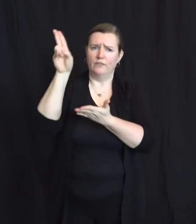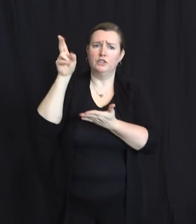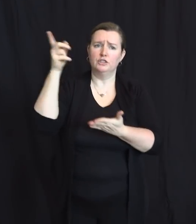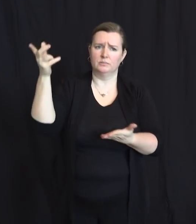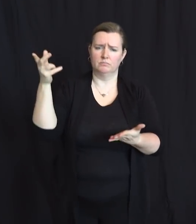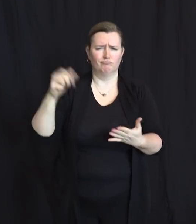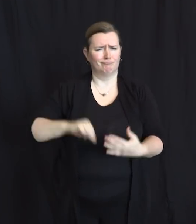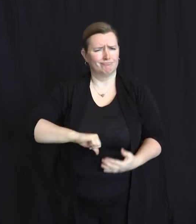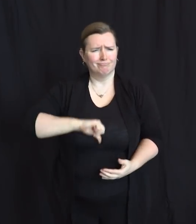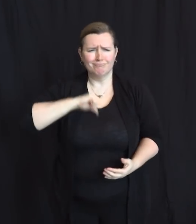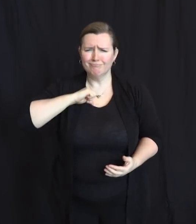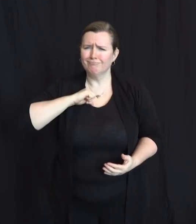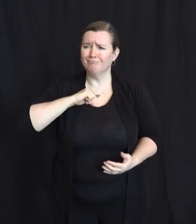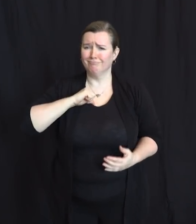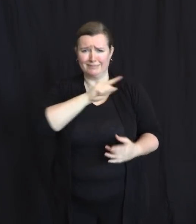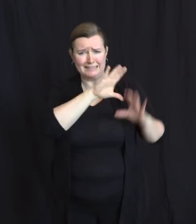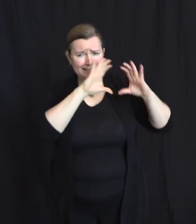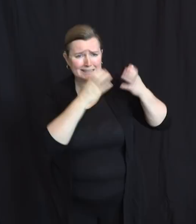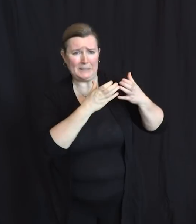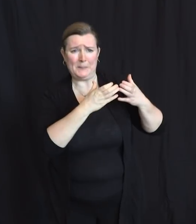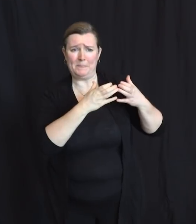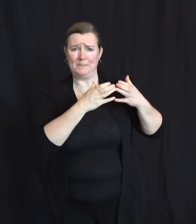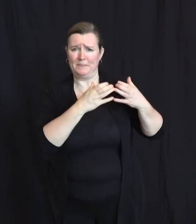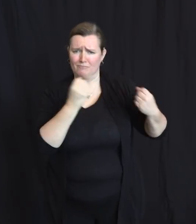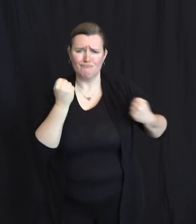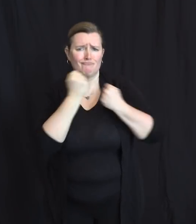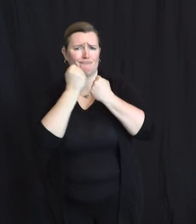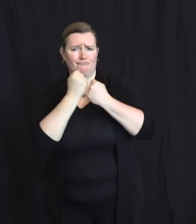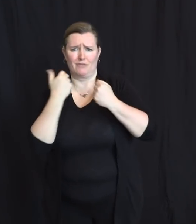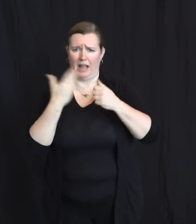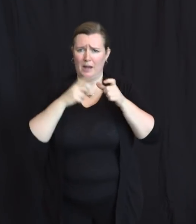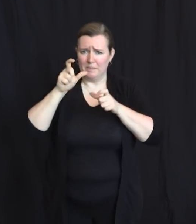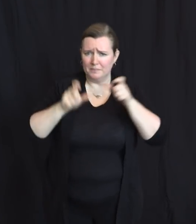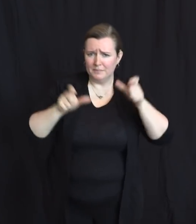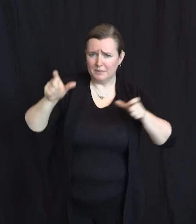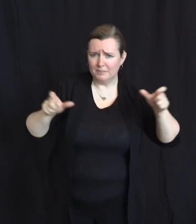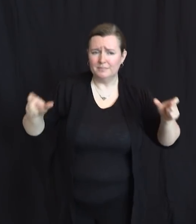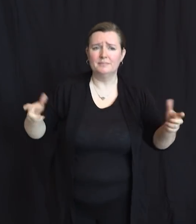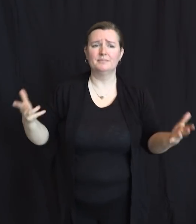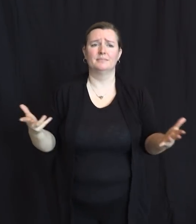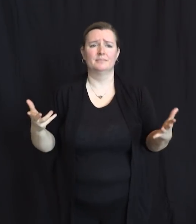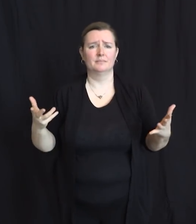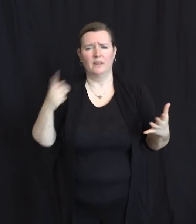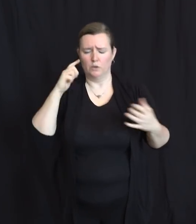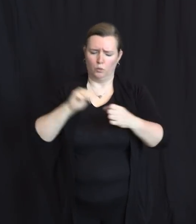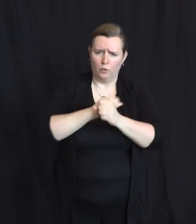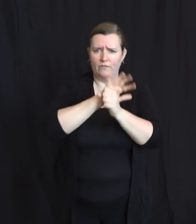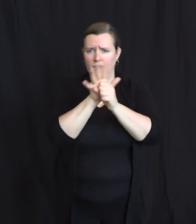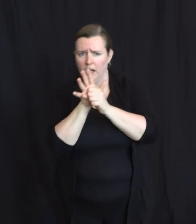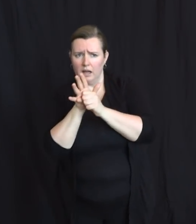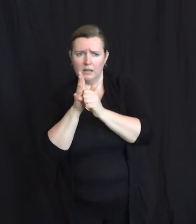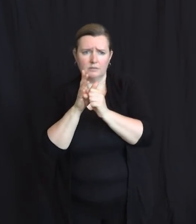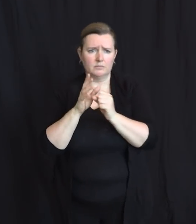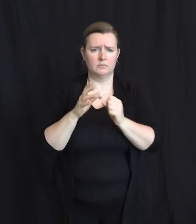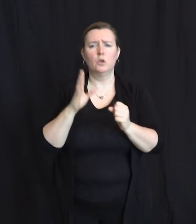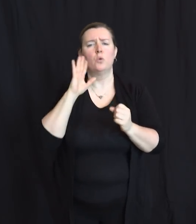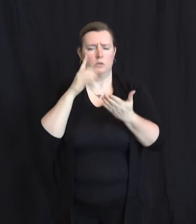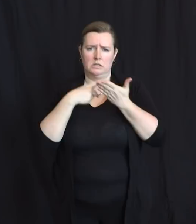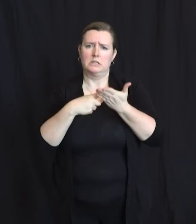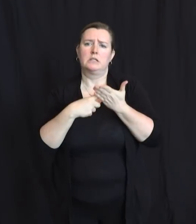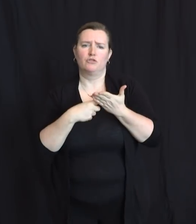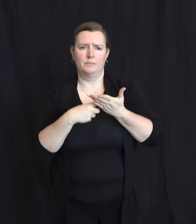team as part of our army against COVID-19, and we'll get to all of that in a little bit. So Brian, great to have you with us,